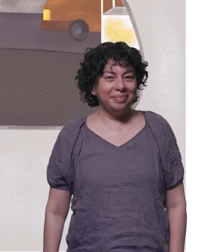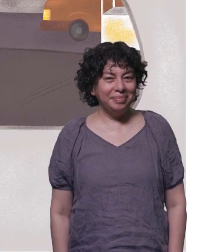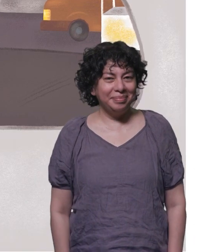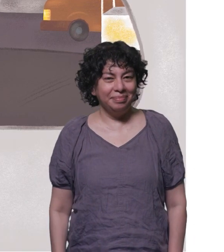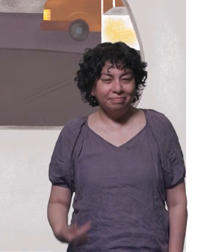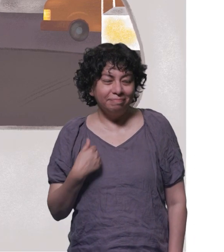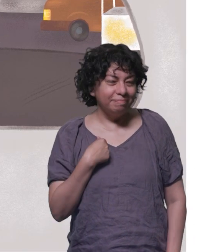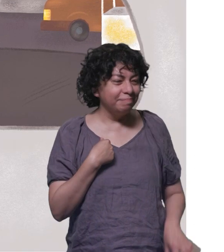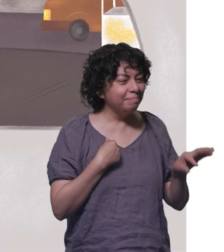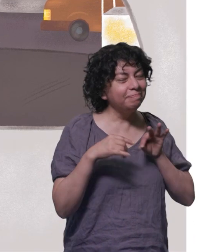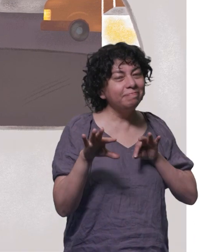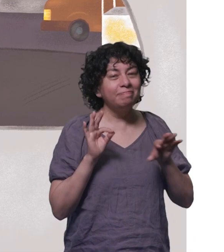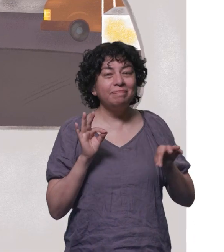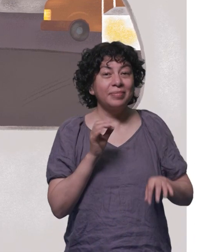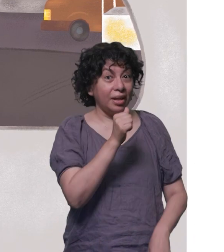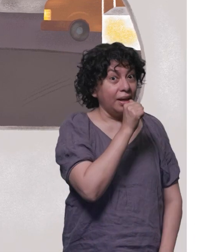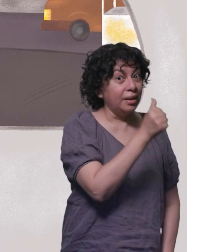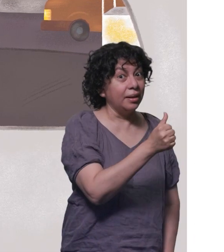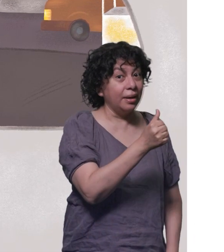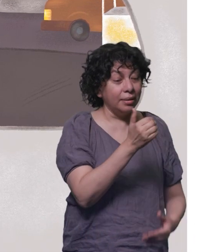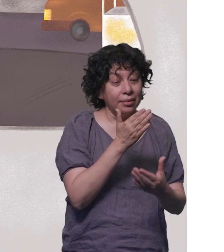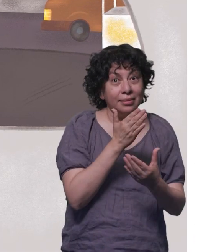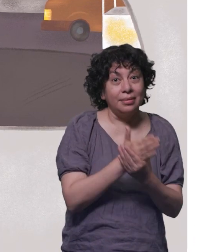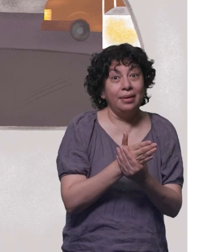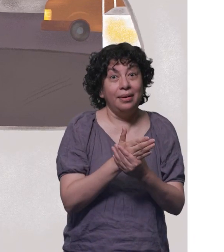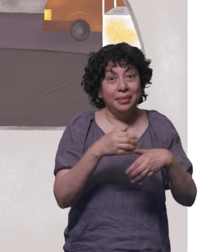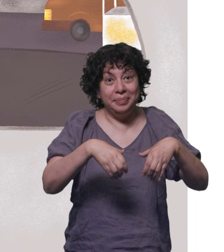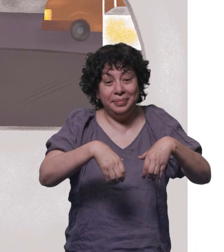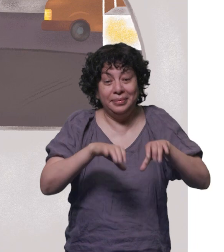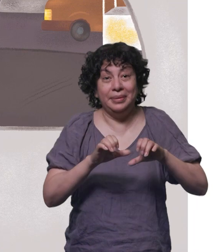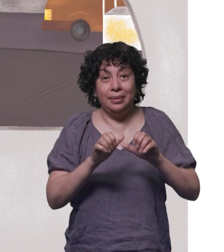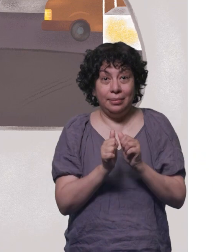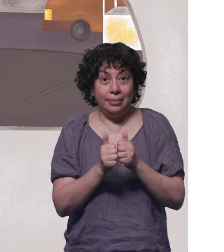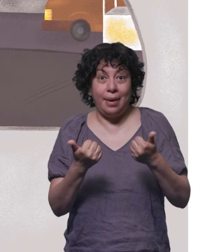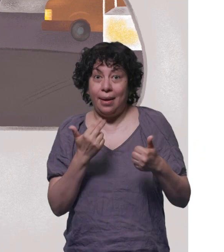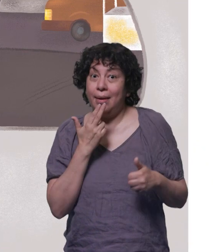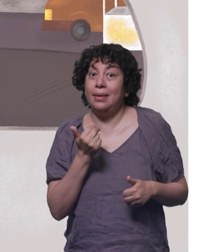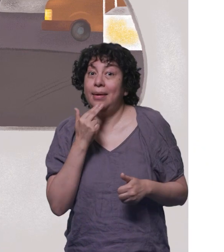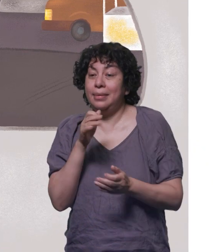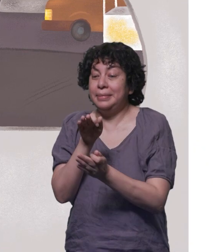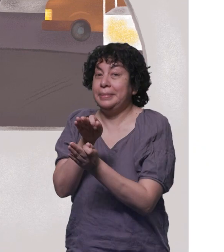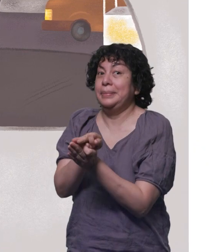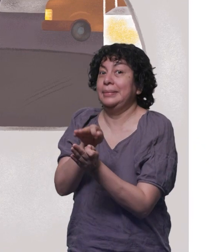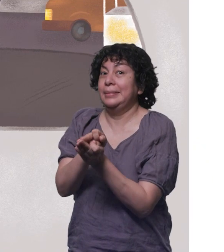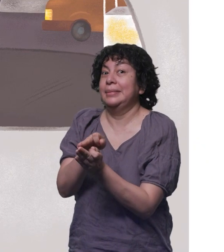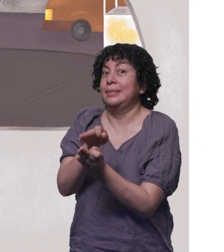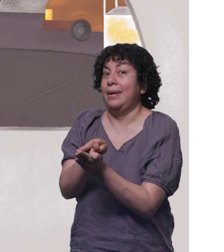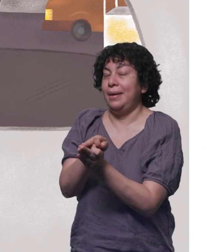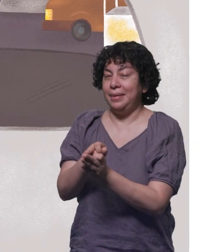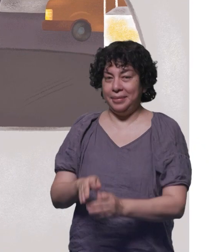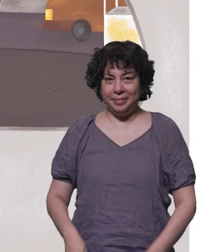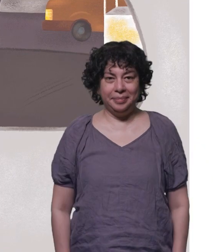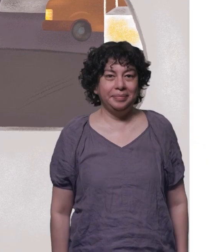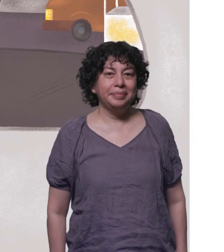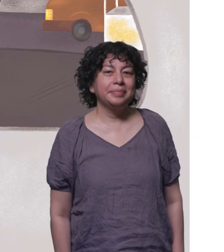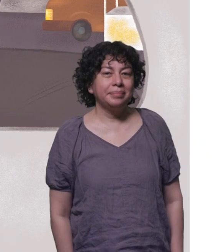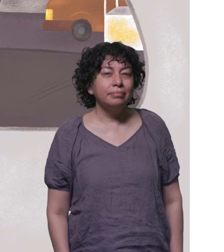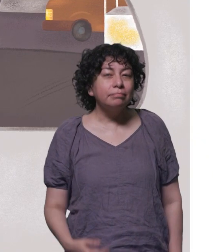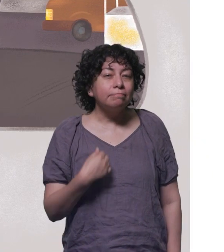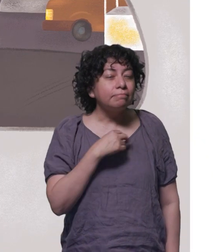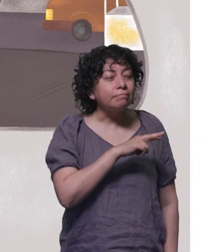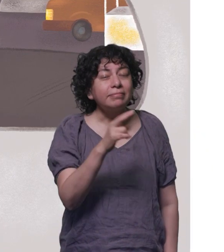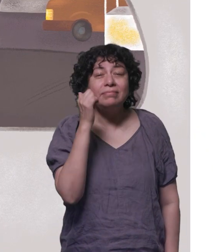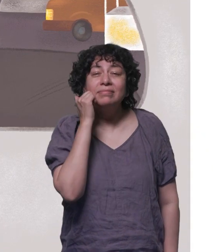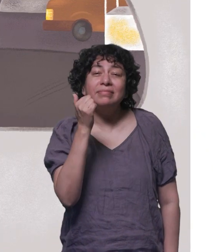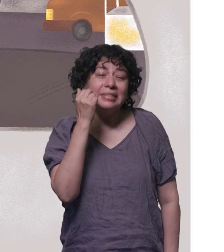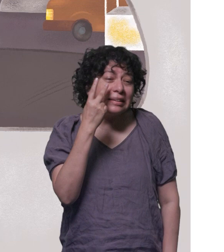can choose anything from avena to tacos al vapor, burritos to pan dulce to tamales. Every day I see a